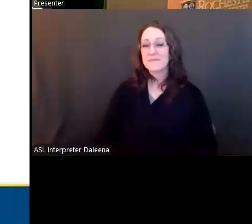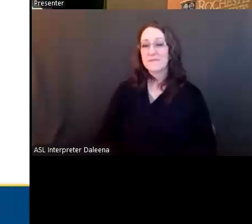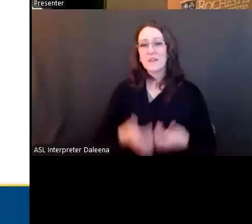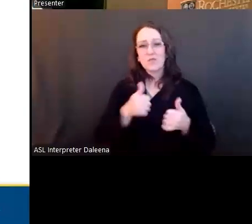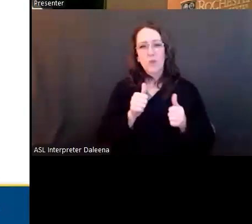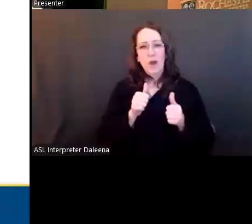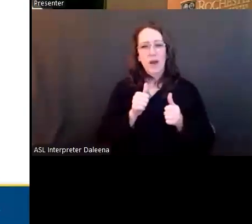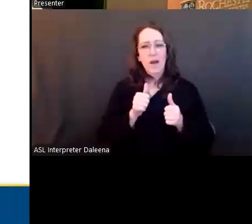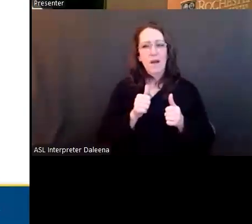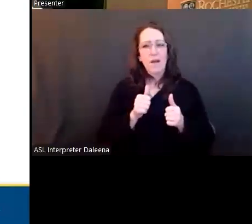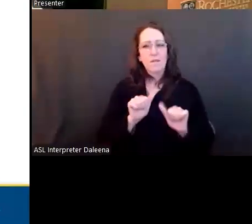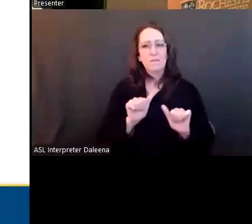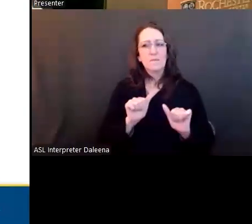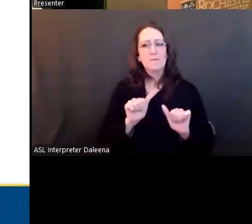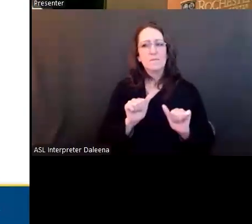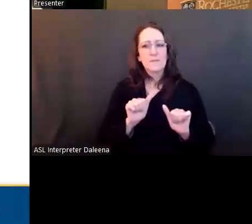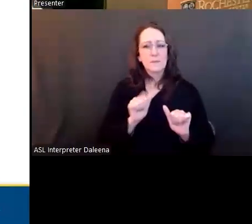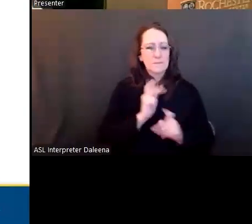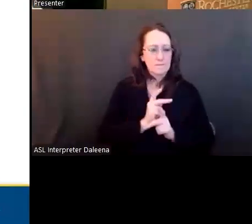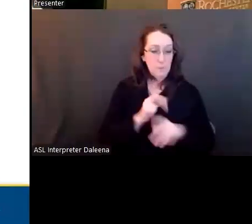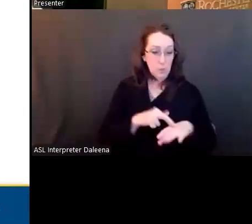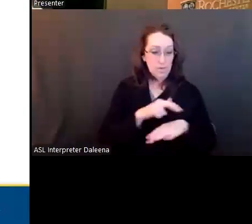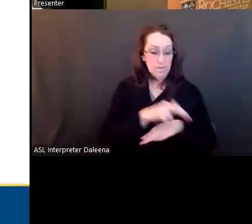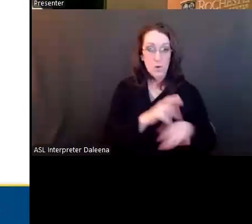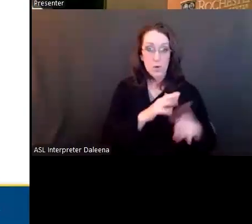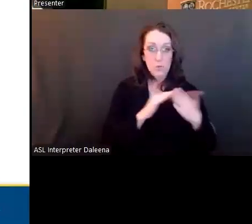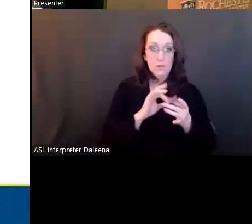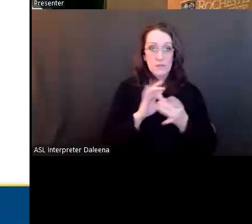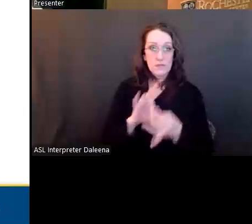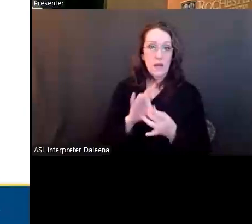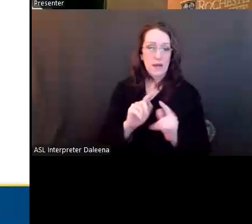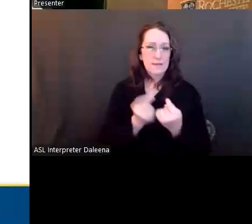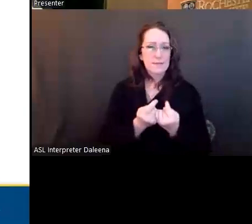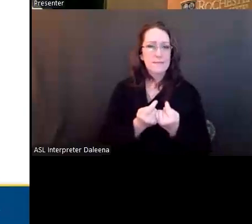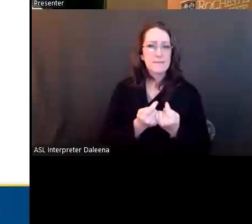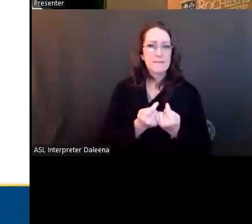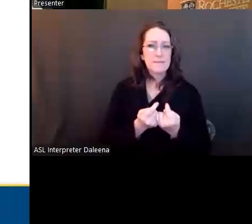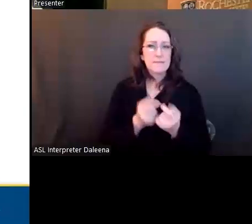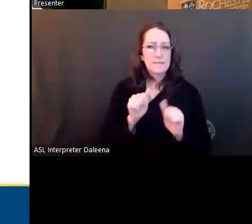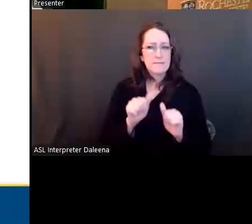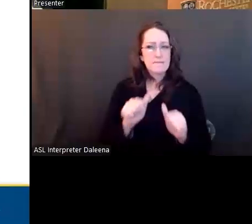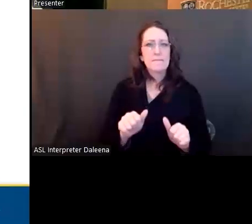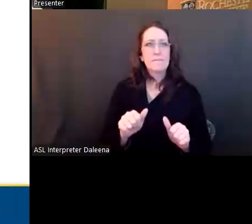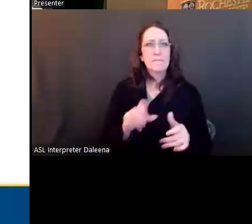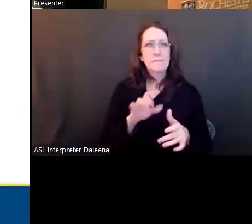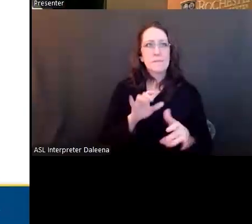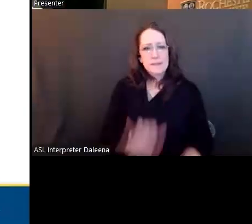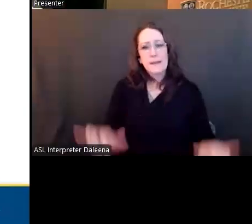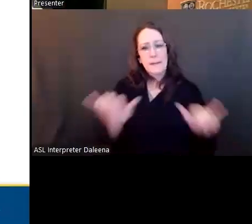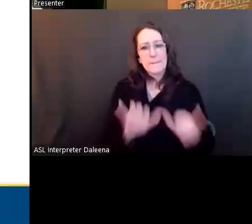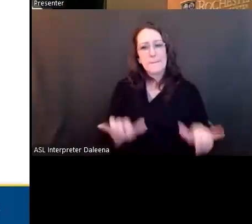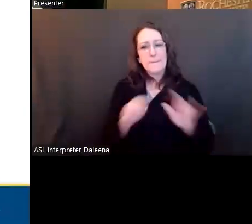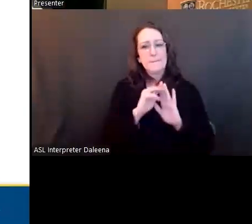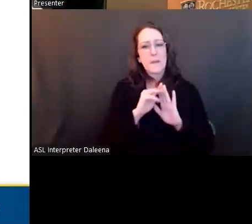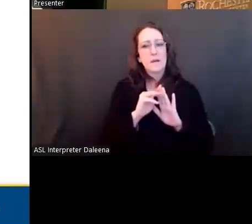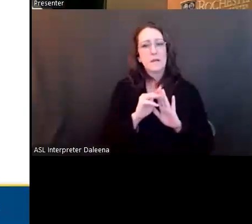keep the ability to refer to the Community Ties team consistent with the model